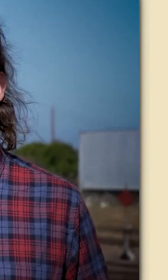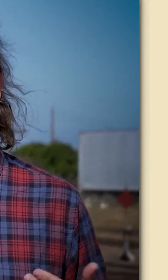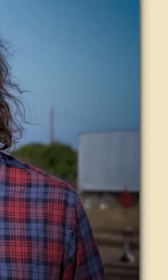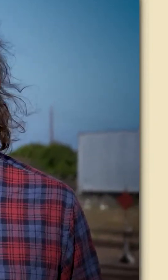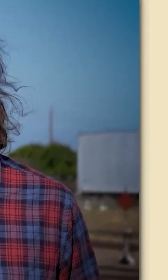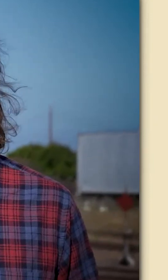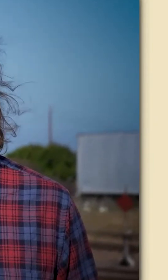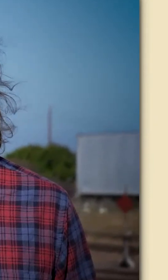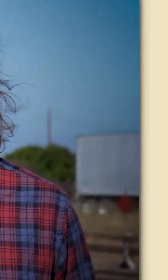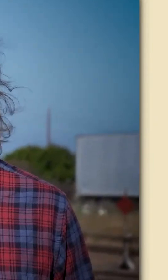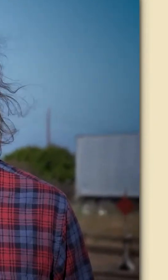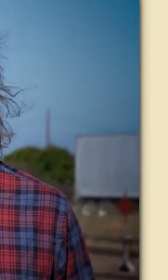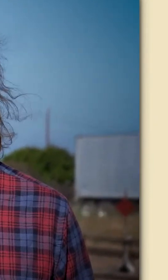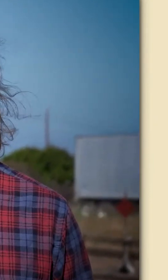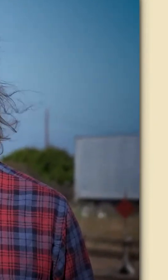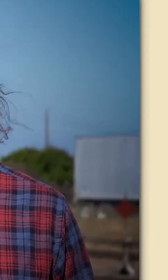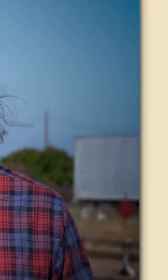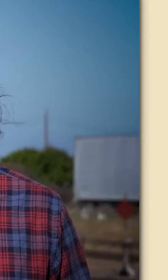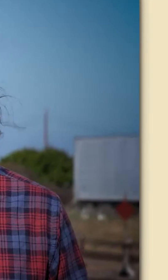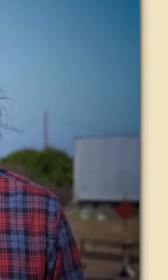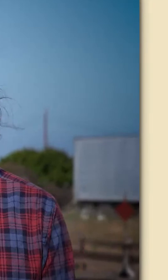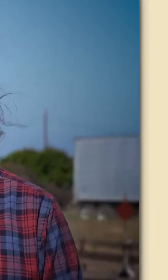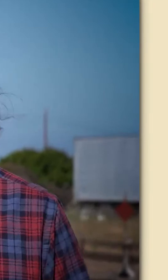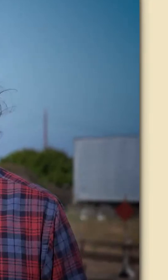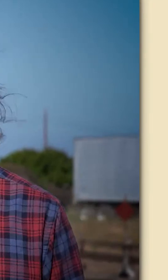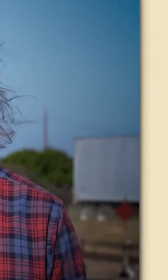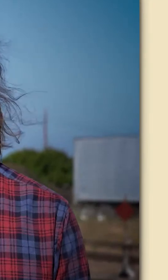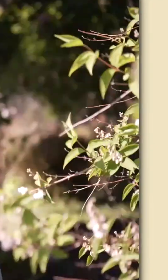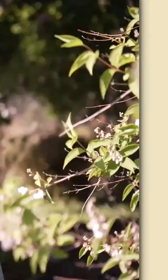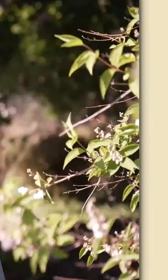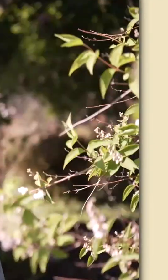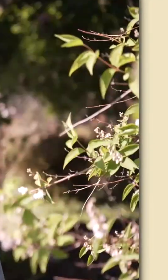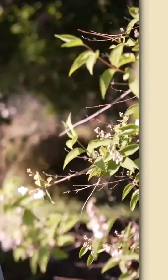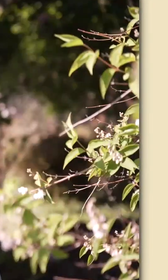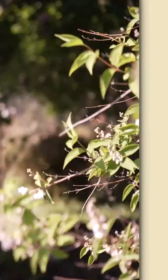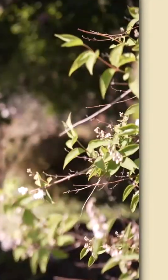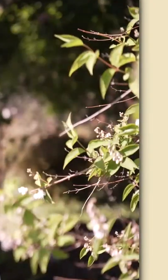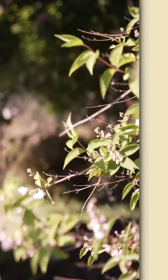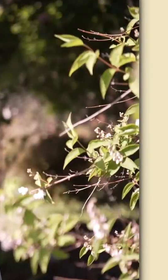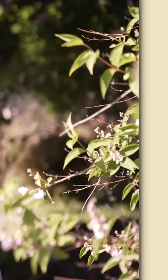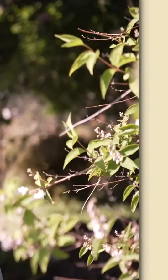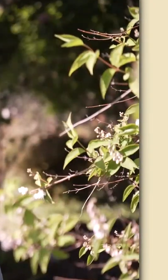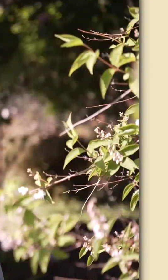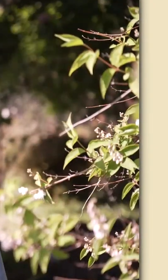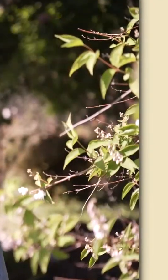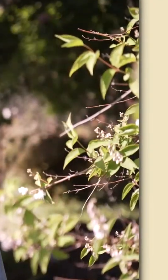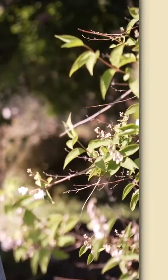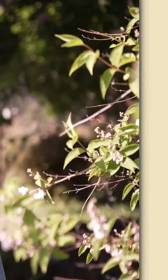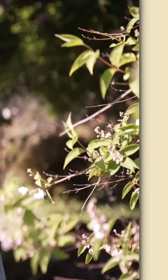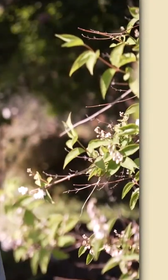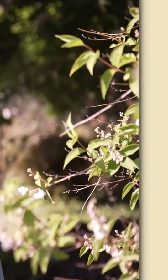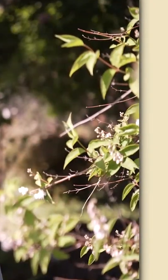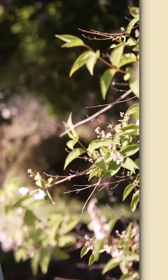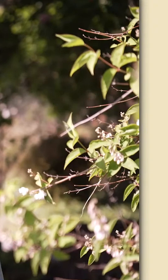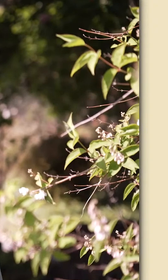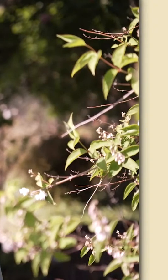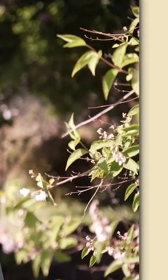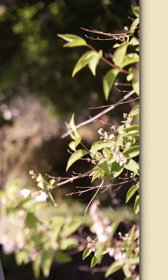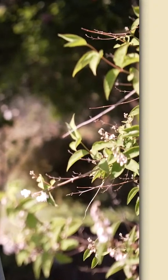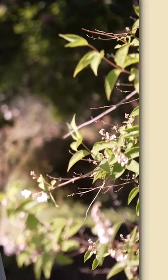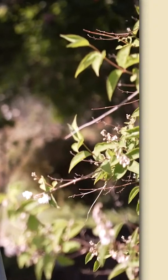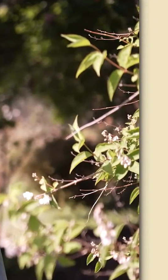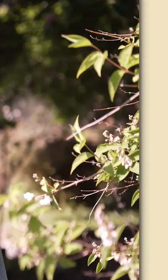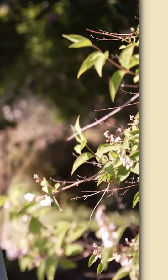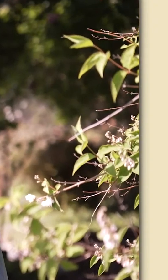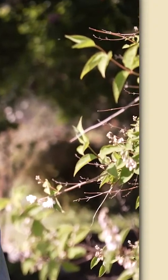County, and I want us to be able to live our lives again and build stronger communities. I got vaccinated because I believe in science. I want to protect